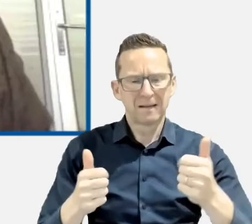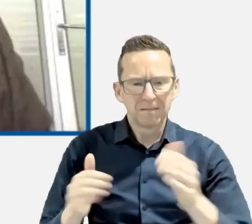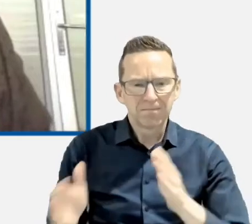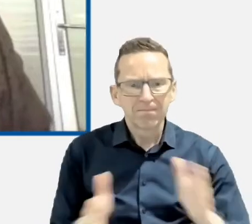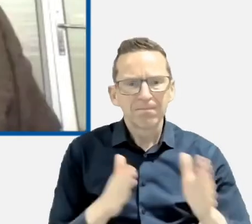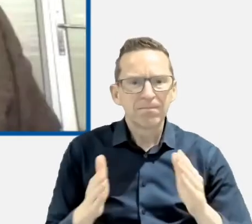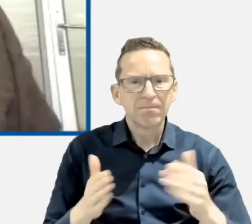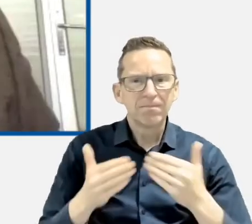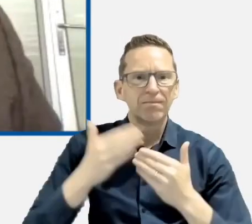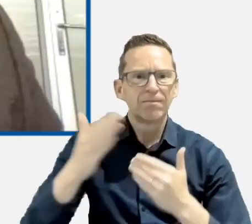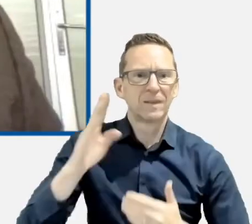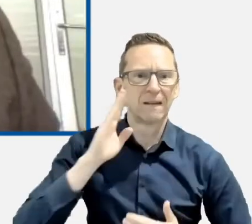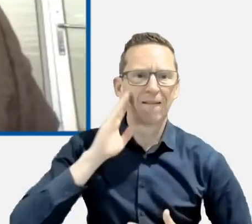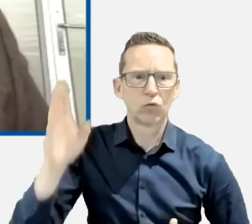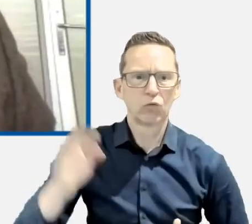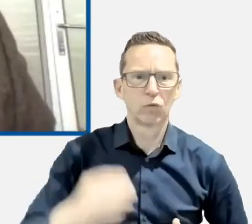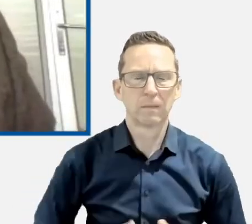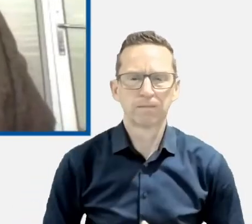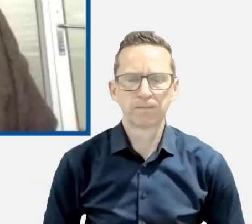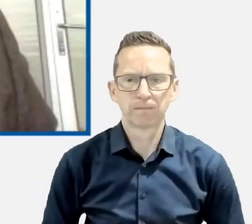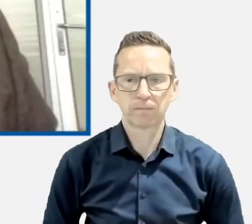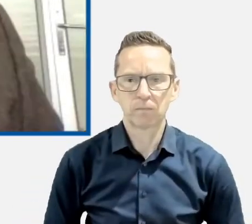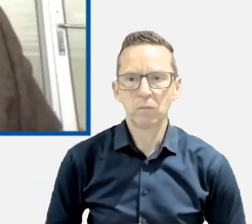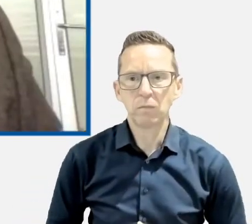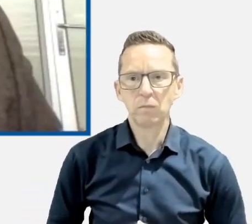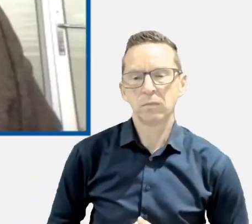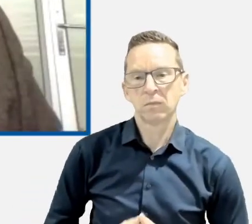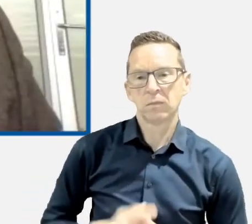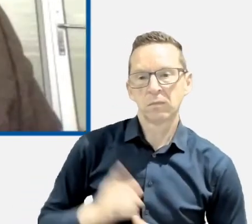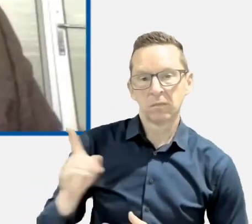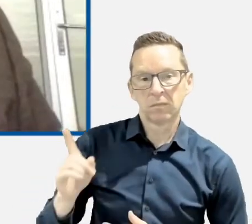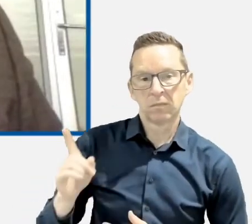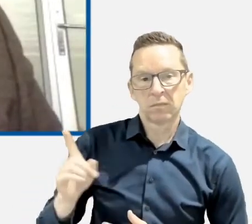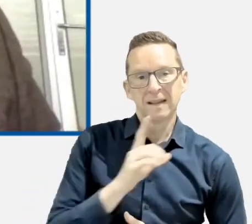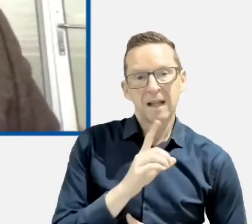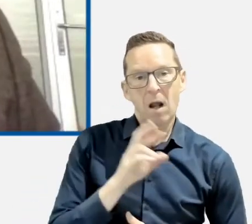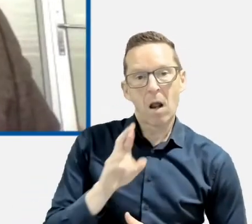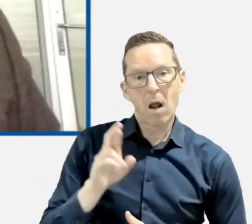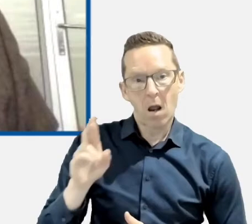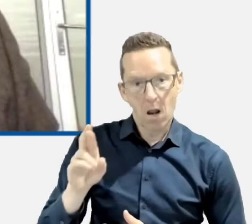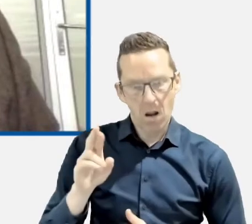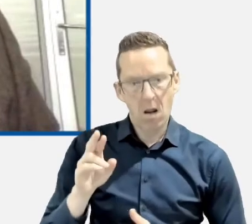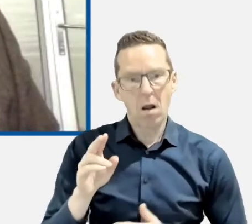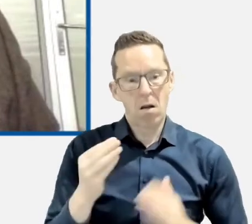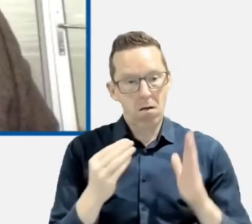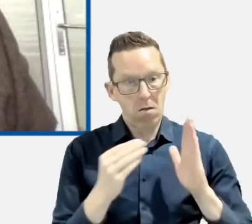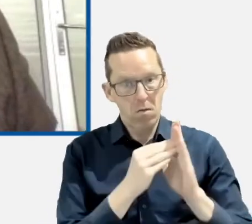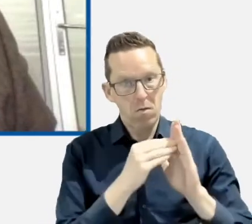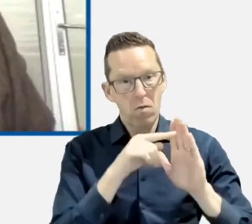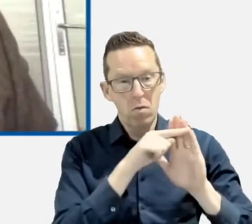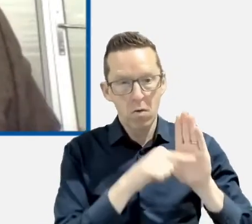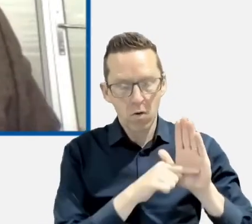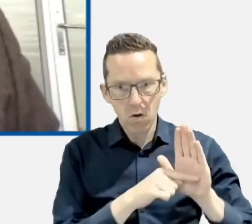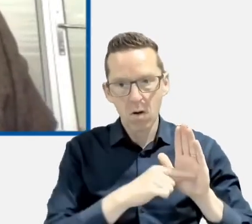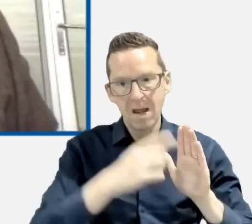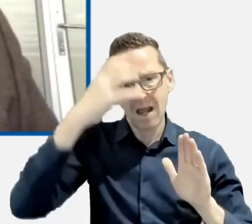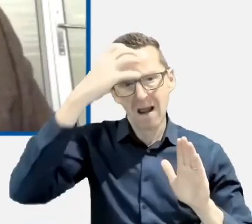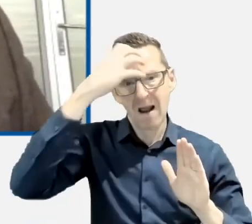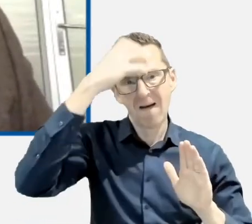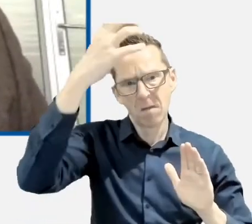management as purely a governance issue, since you know that there are many drivers of disaster risk, and particularly